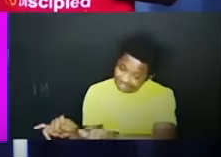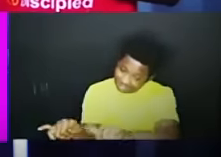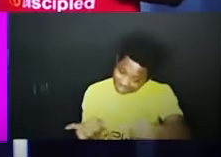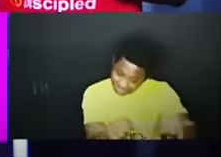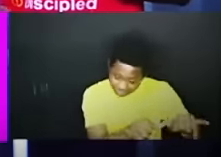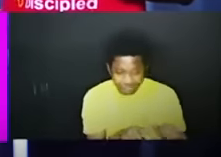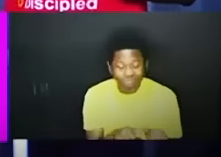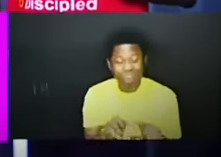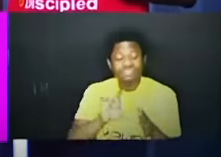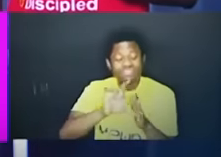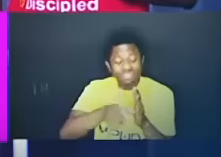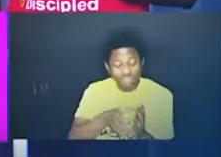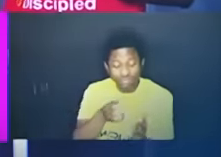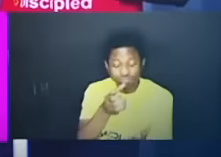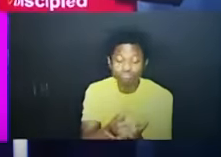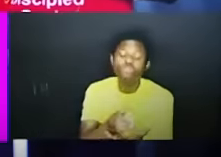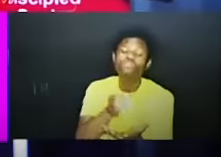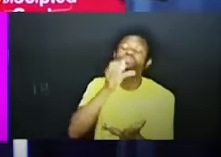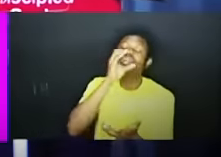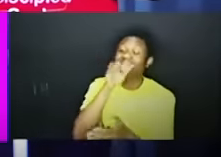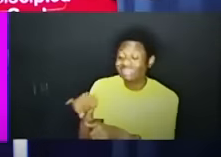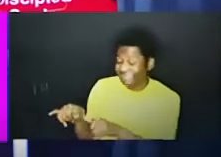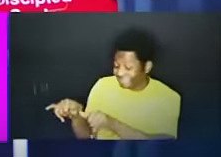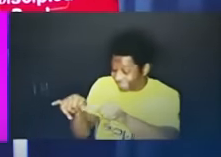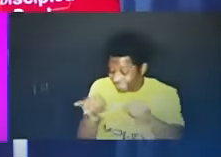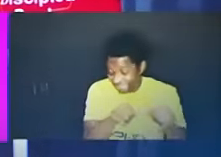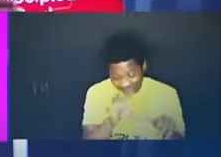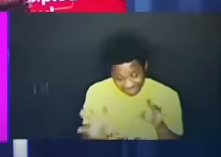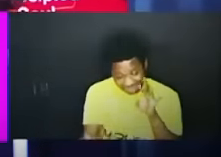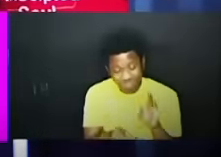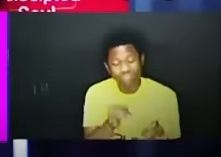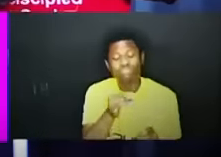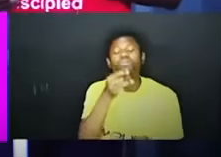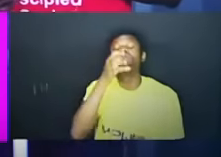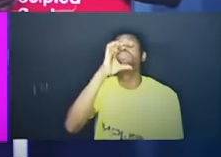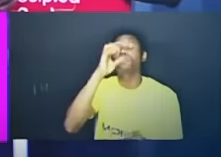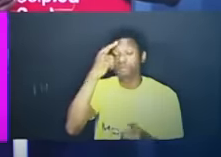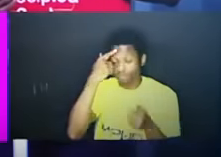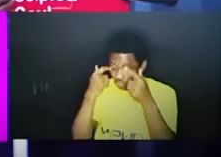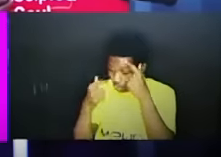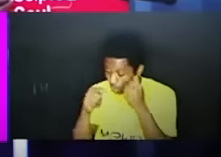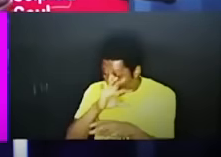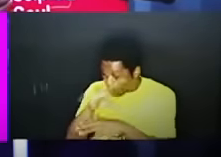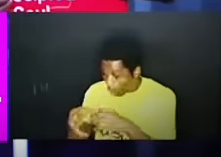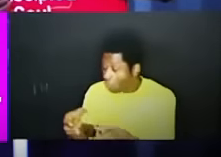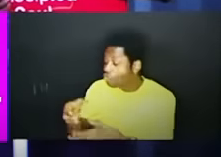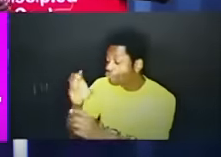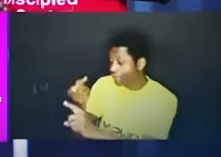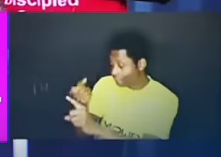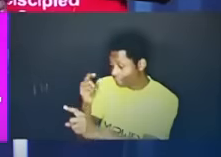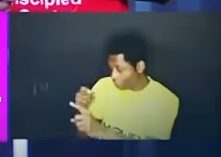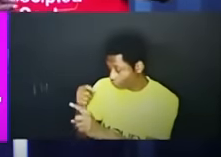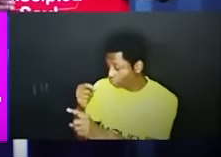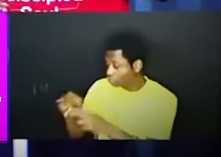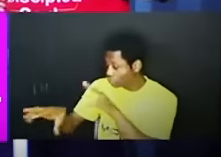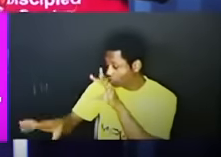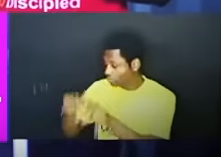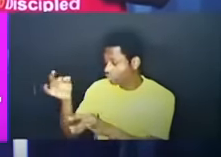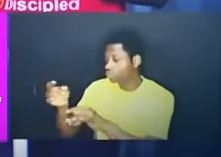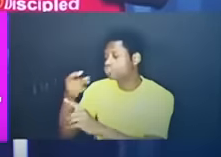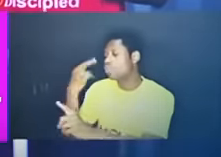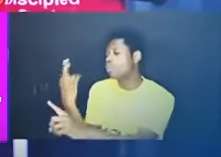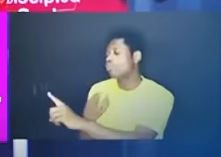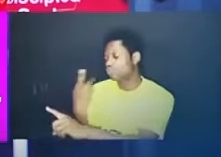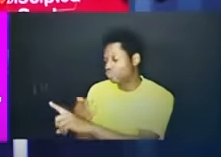drank the same spiritual drink, for they drank from the spiritual rock, which is Christ.